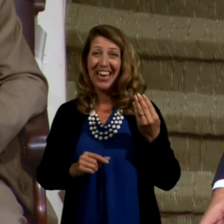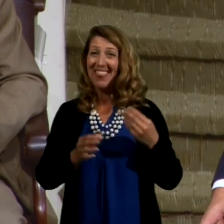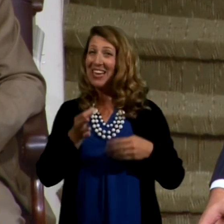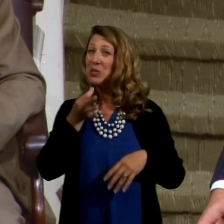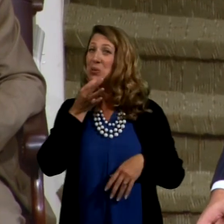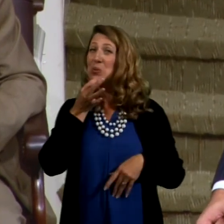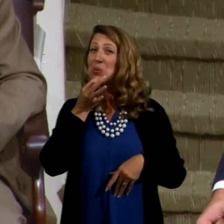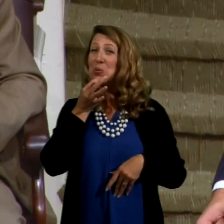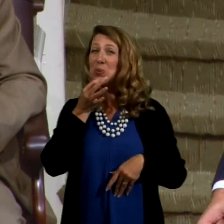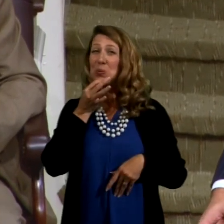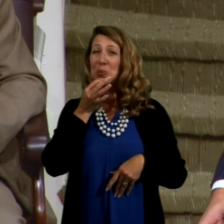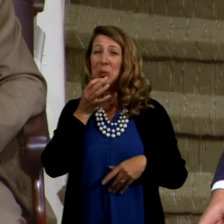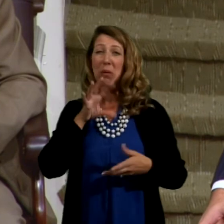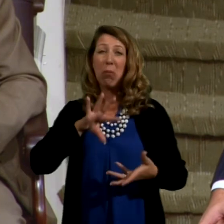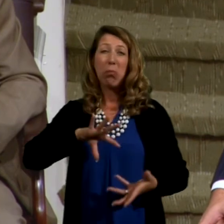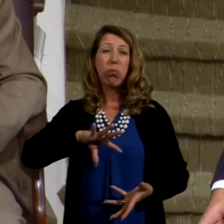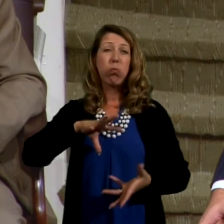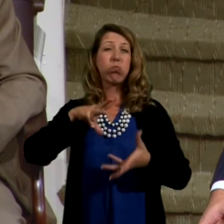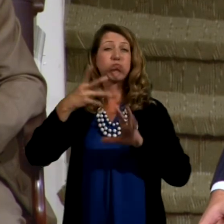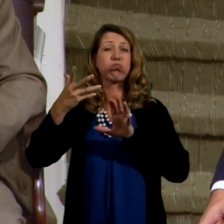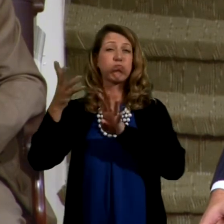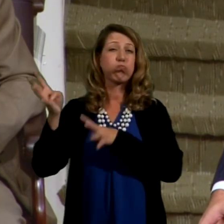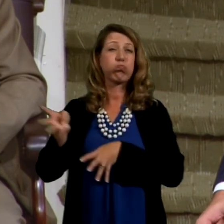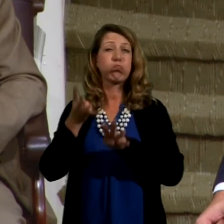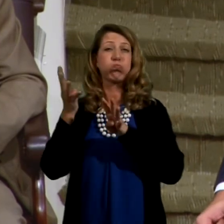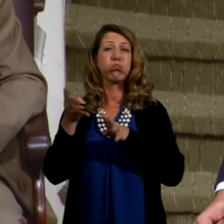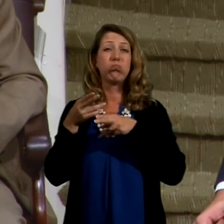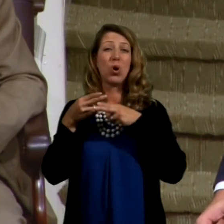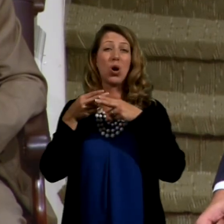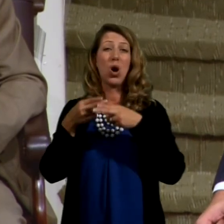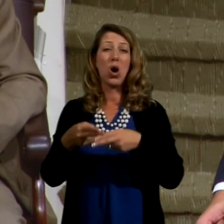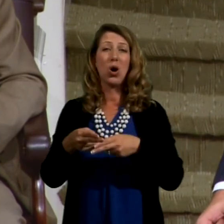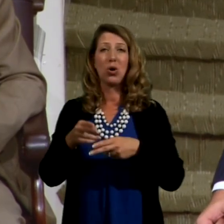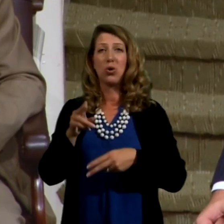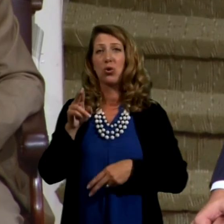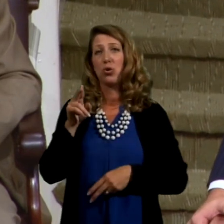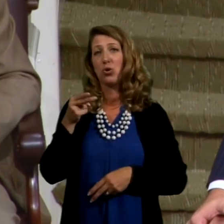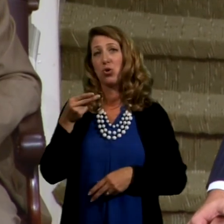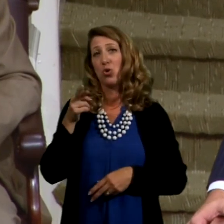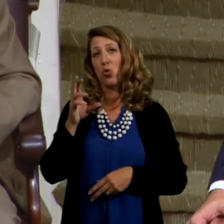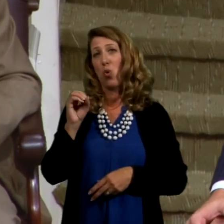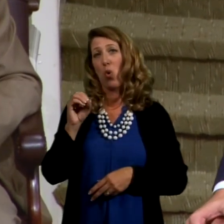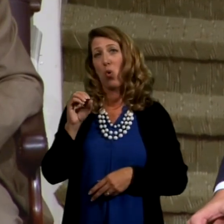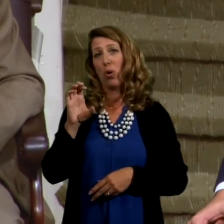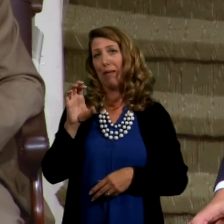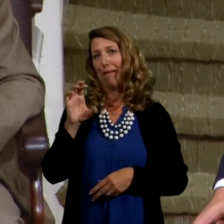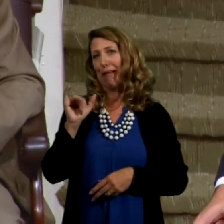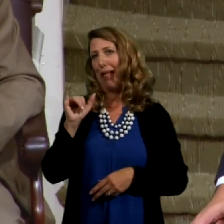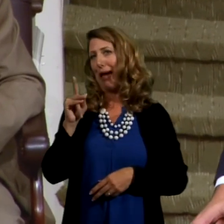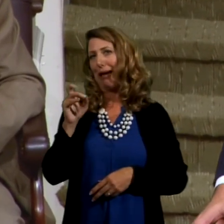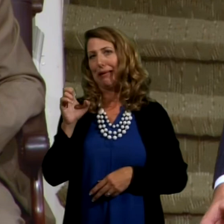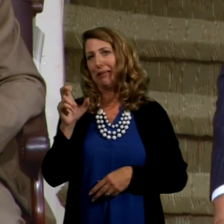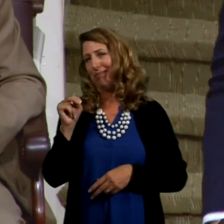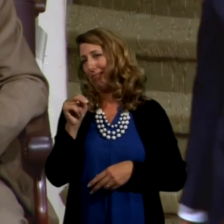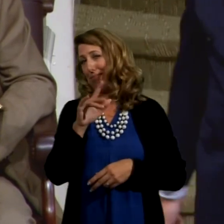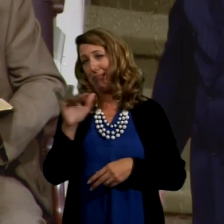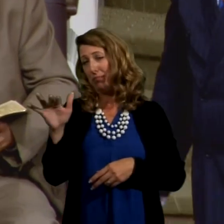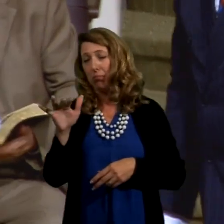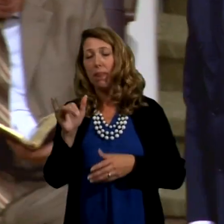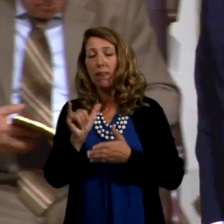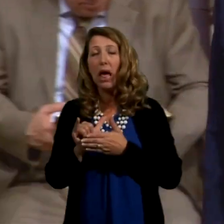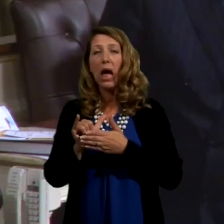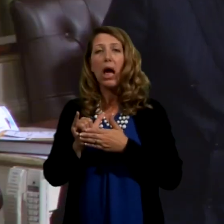there arose against it a tempestuous wind called Euroclydon. A storm from Europe came